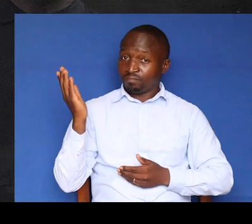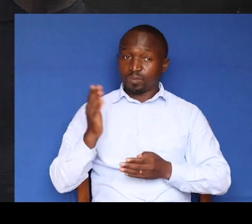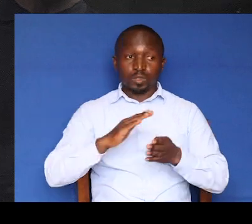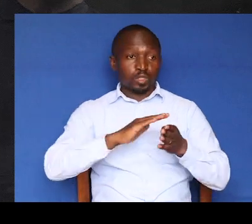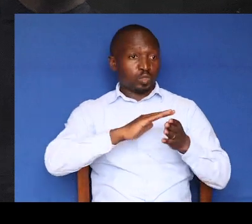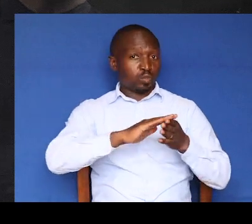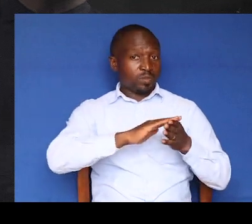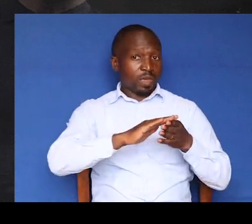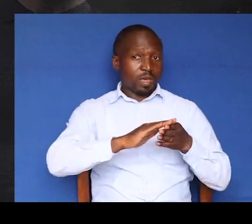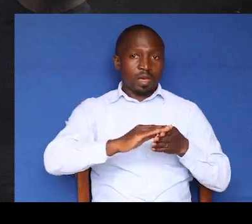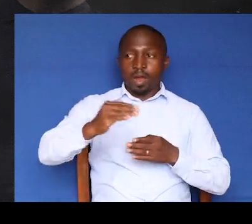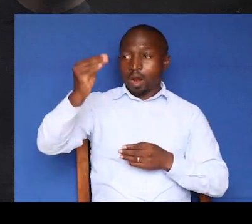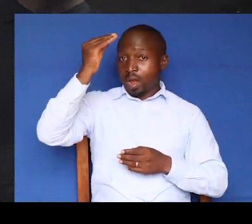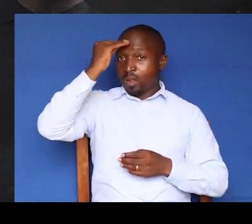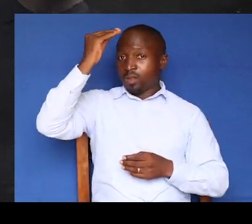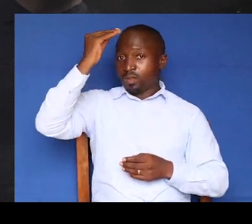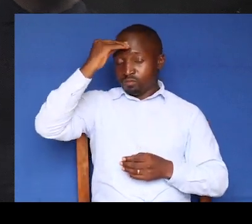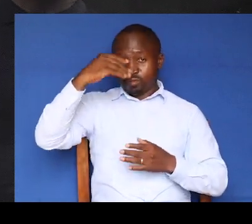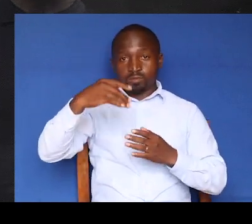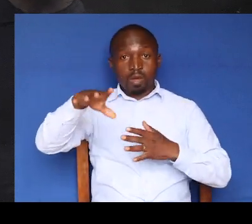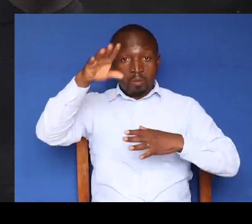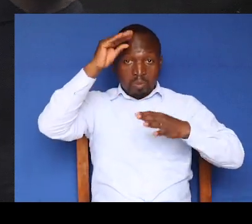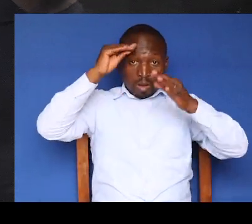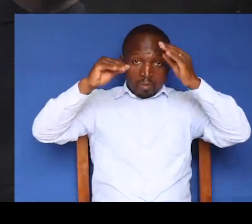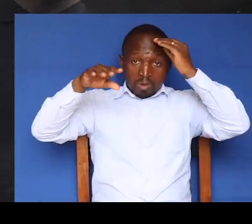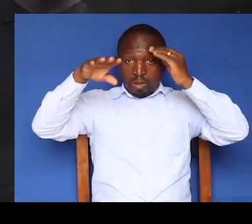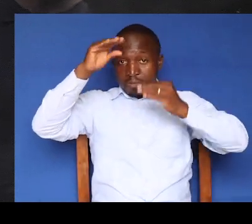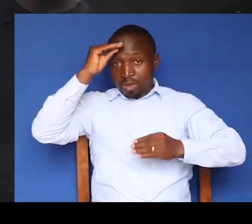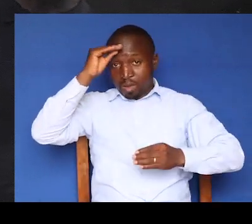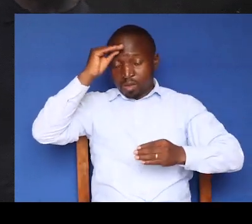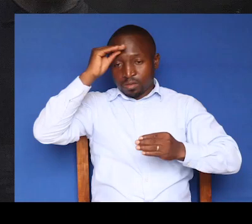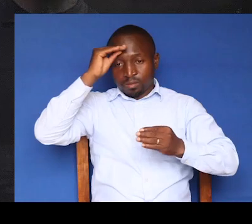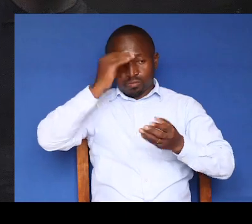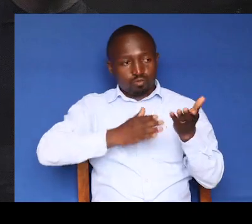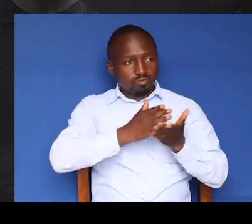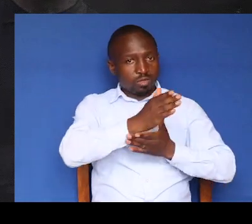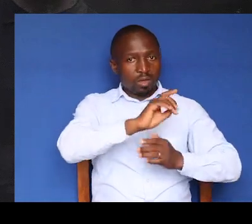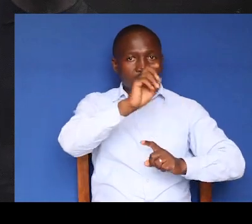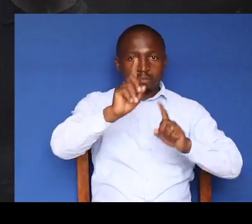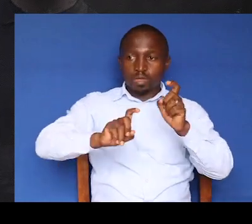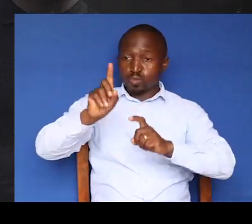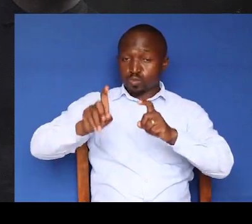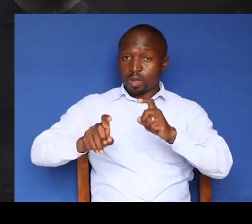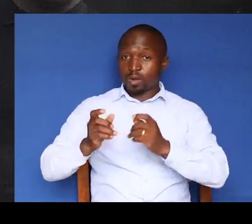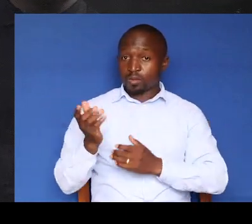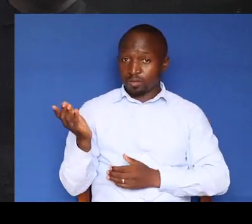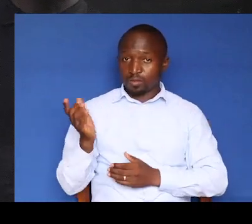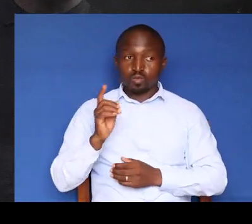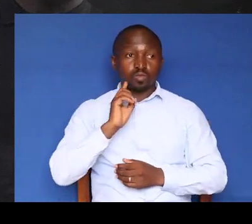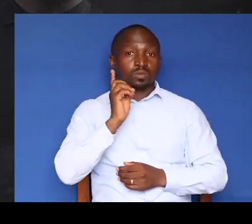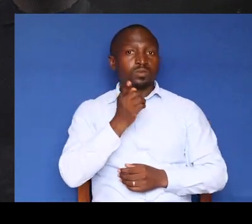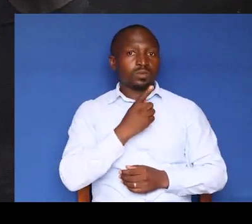you are going to use the knowledge you have obtained by regarding the guiding questions we